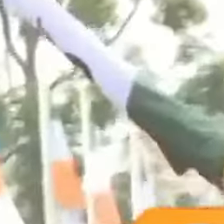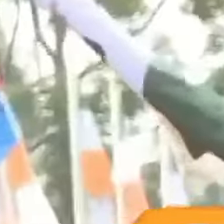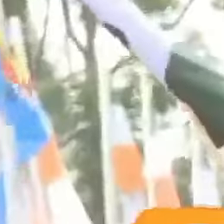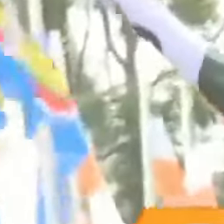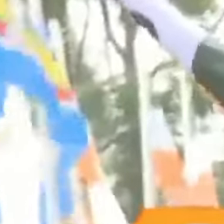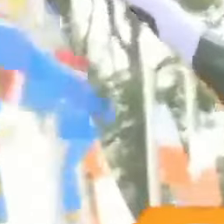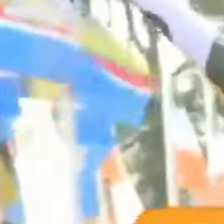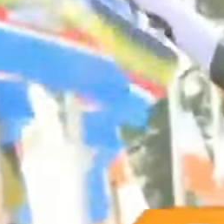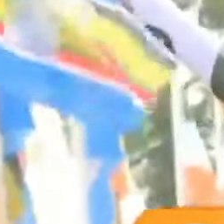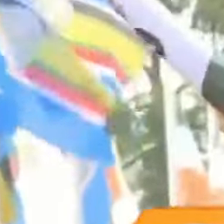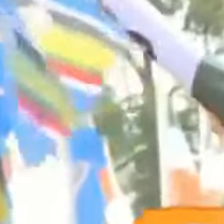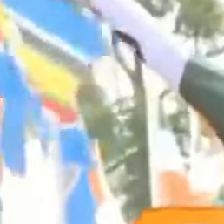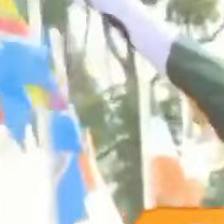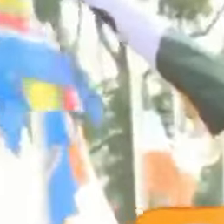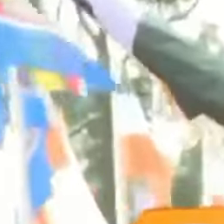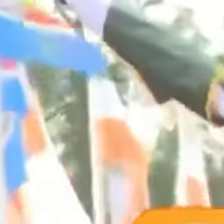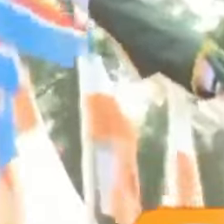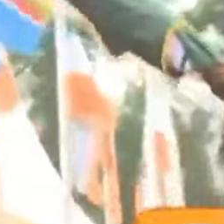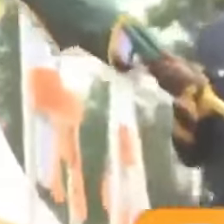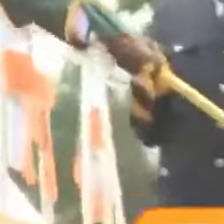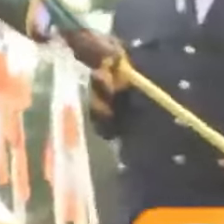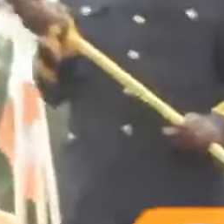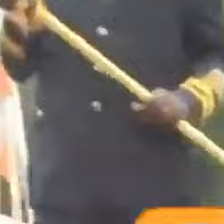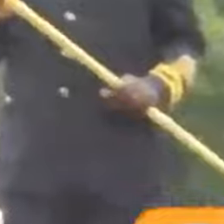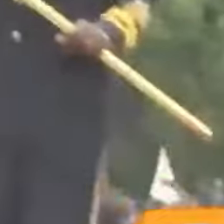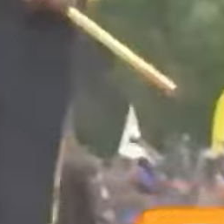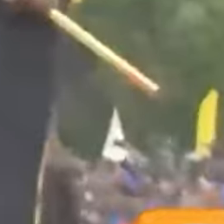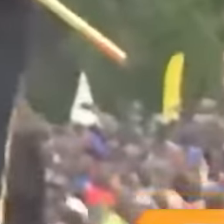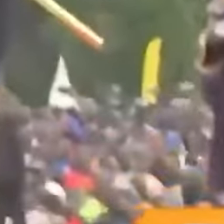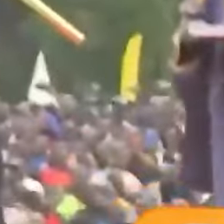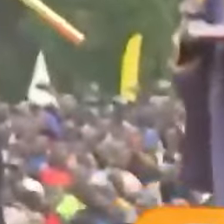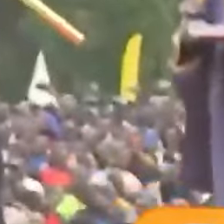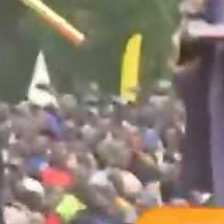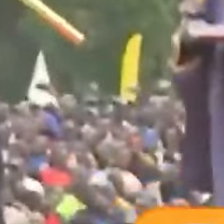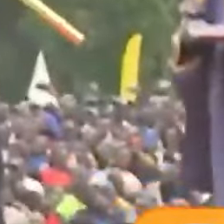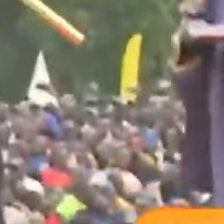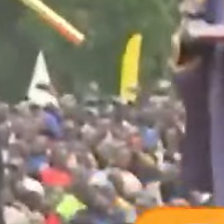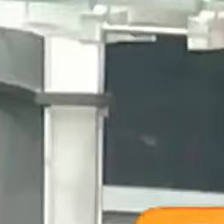home. Stephen Leto, Citizen TV.